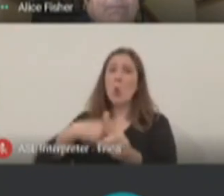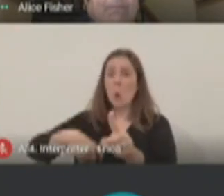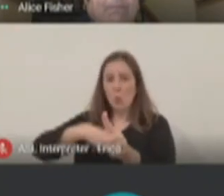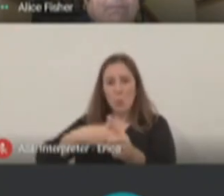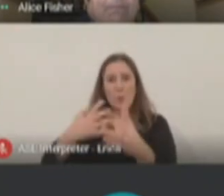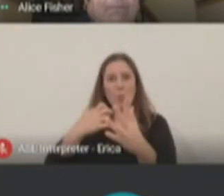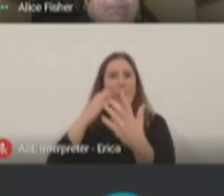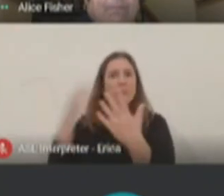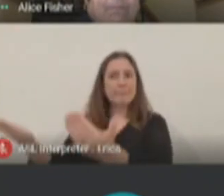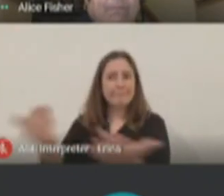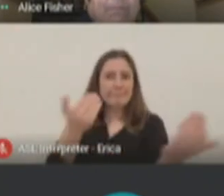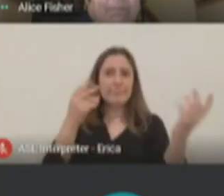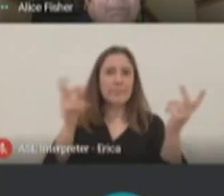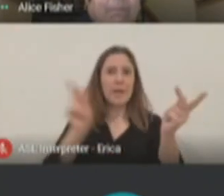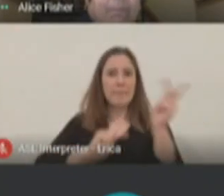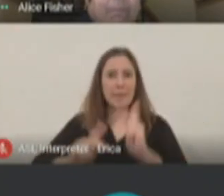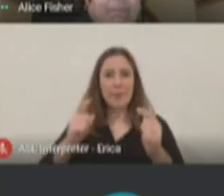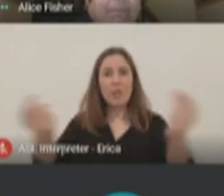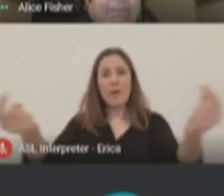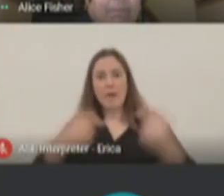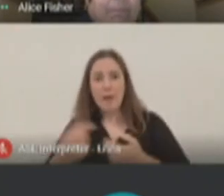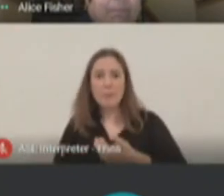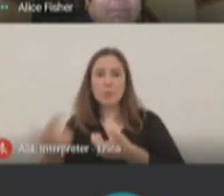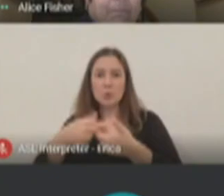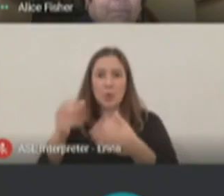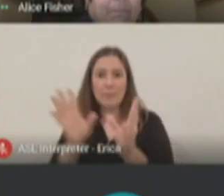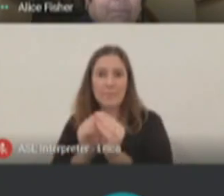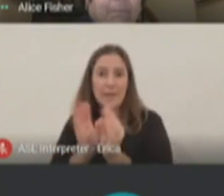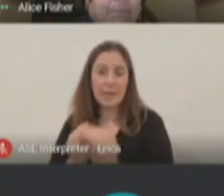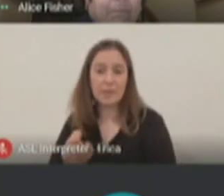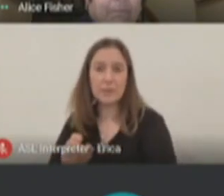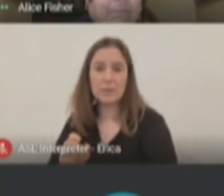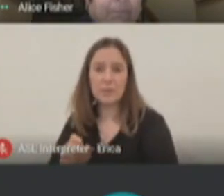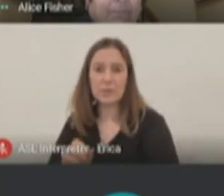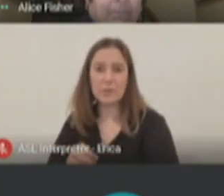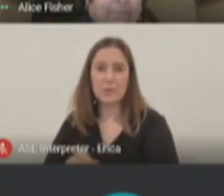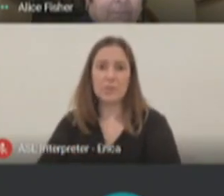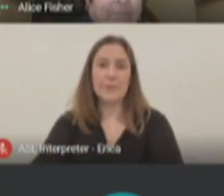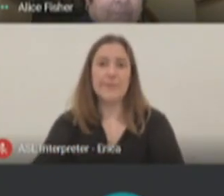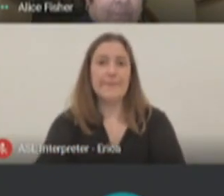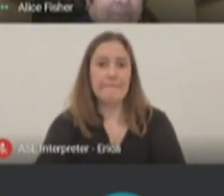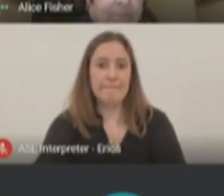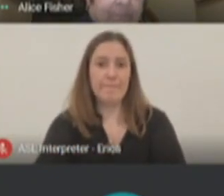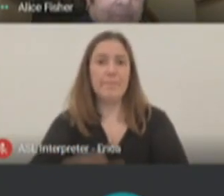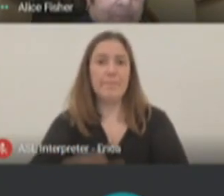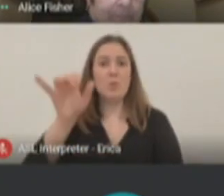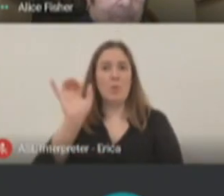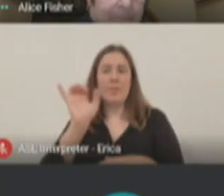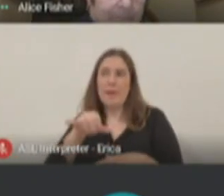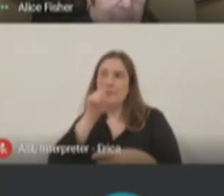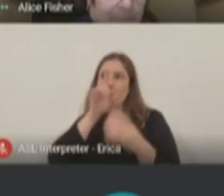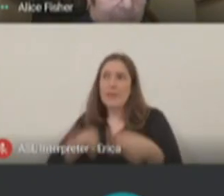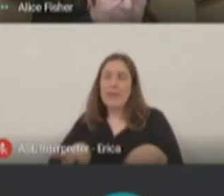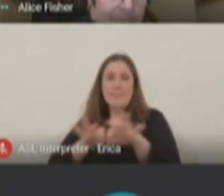as possible to attend those meetings because really feedback is what guides a project. And,